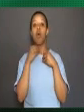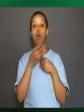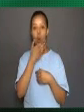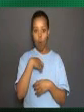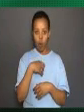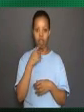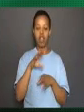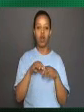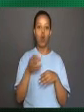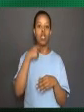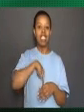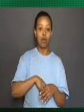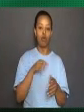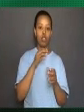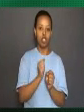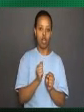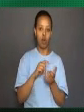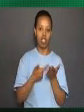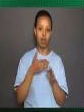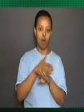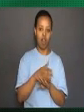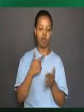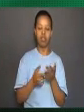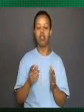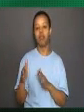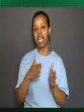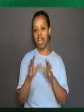respiratory diseases are transmitted in this way.